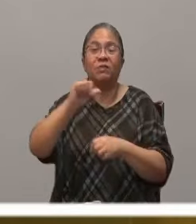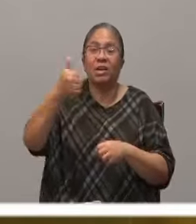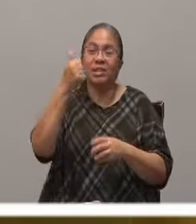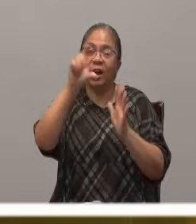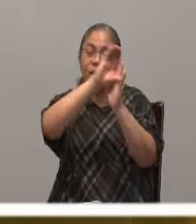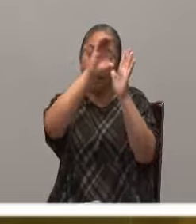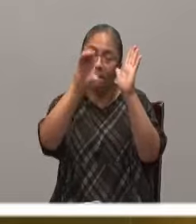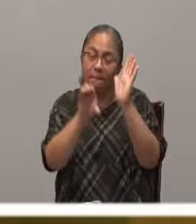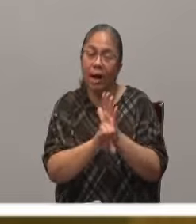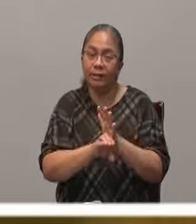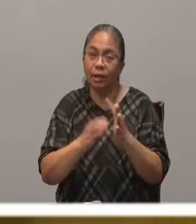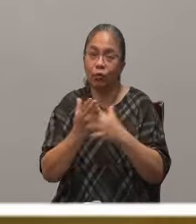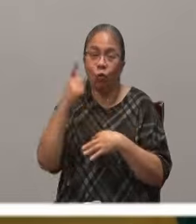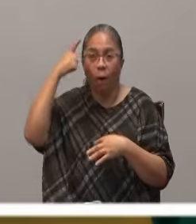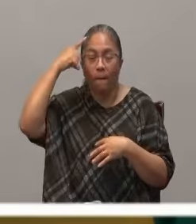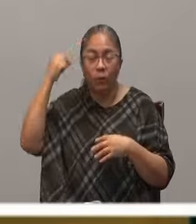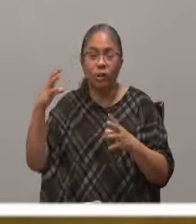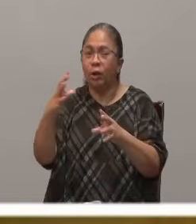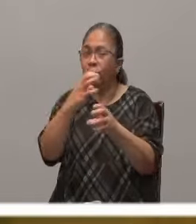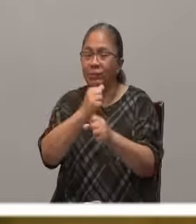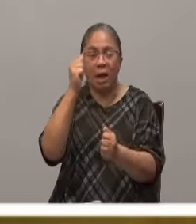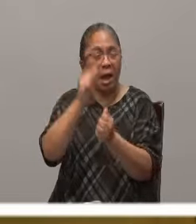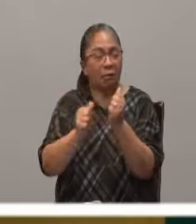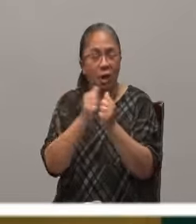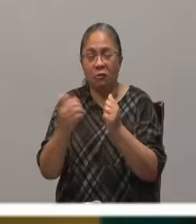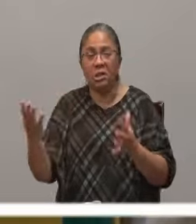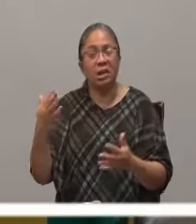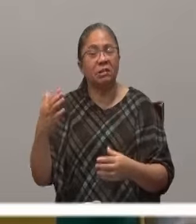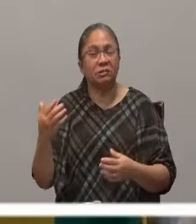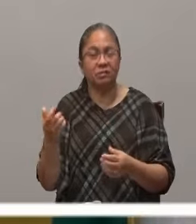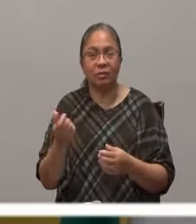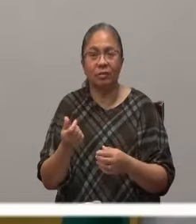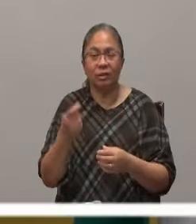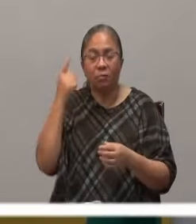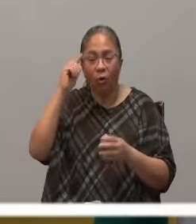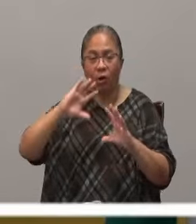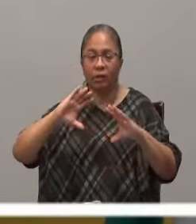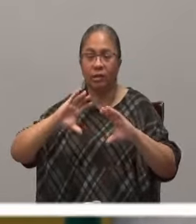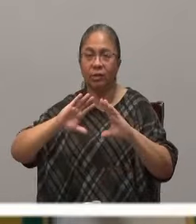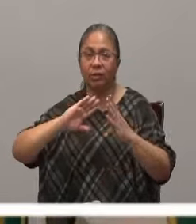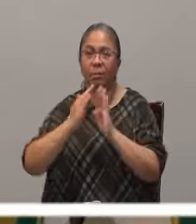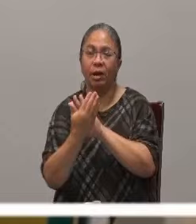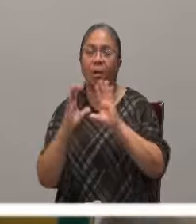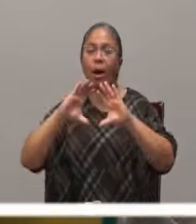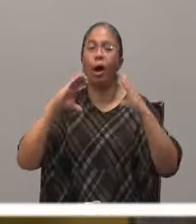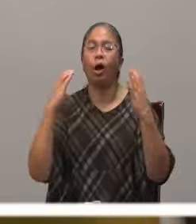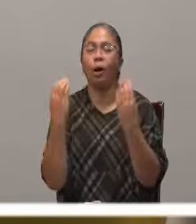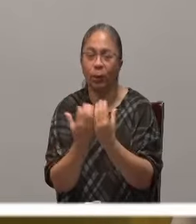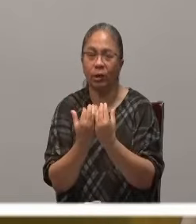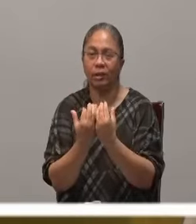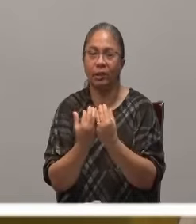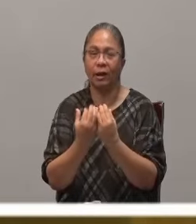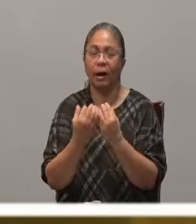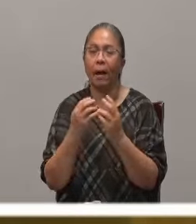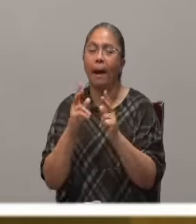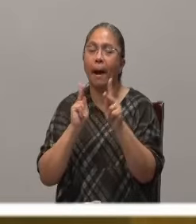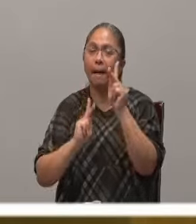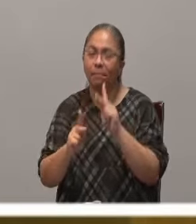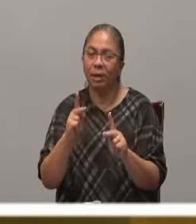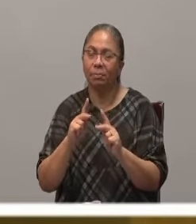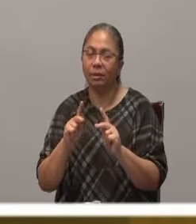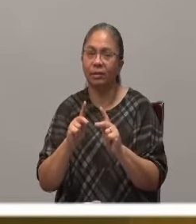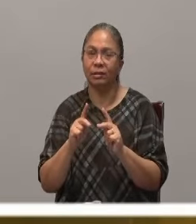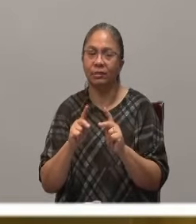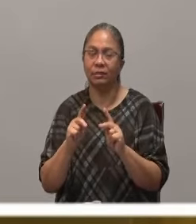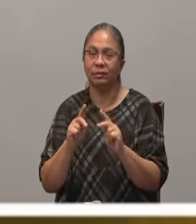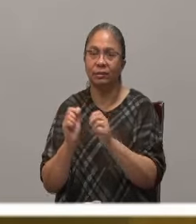Through Moses, they received everything that they needed to become a community, to become a people, to have an